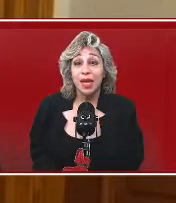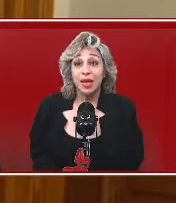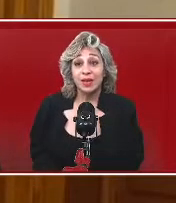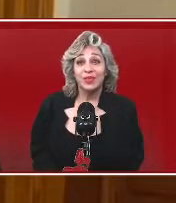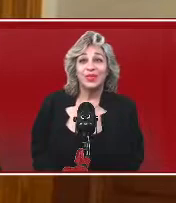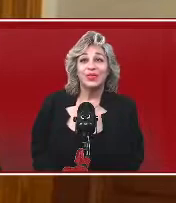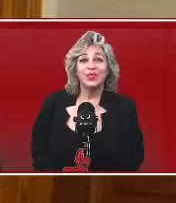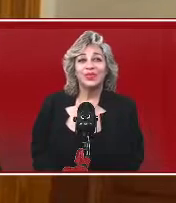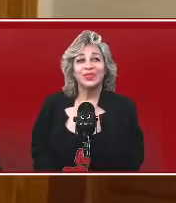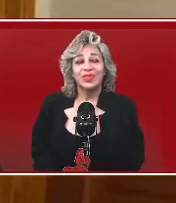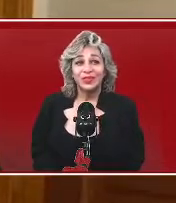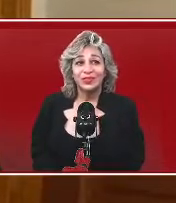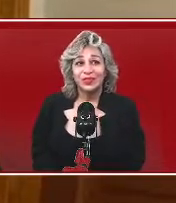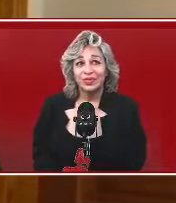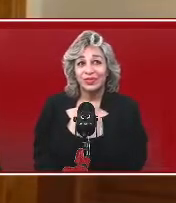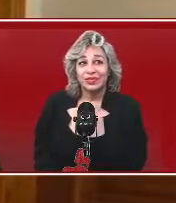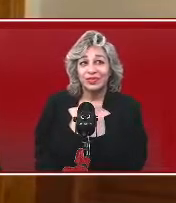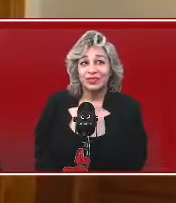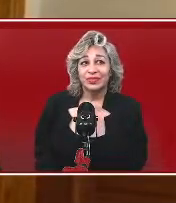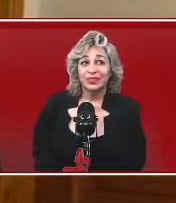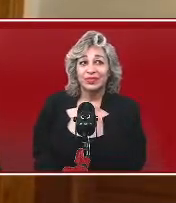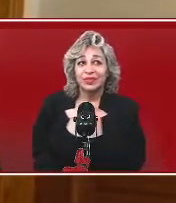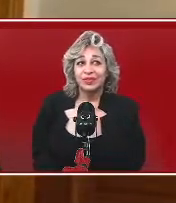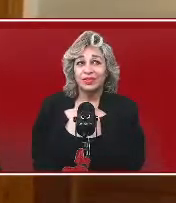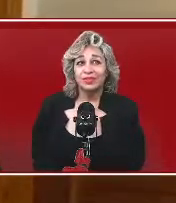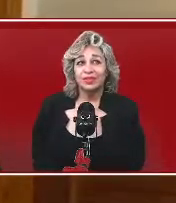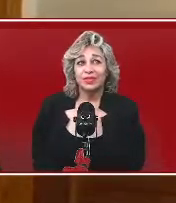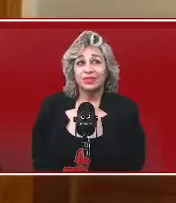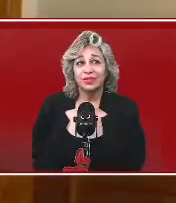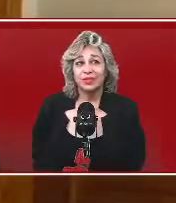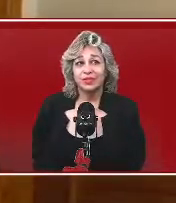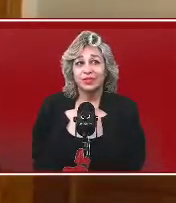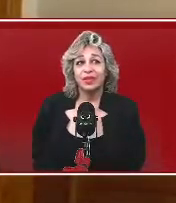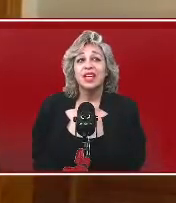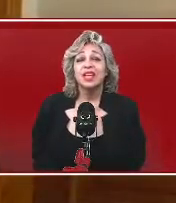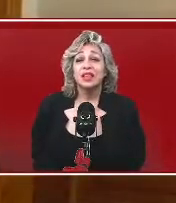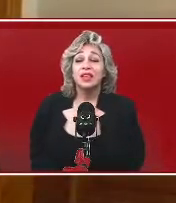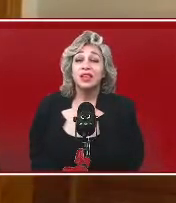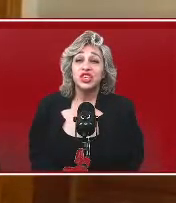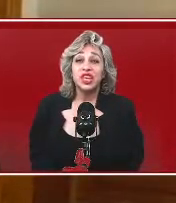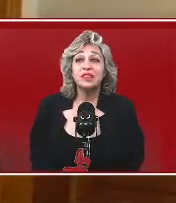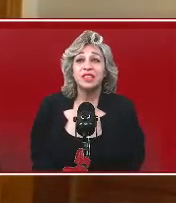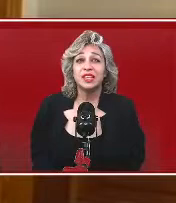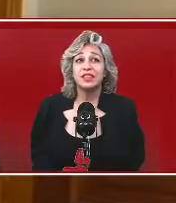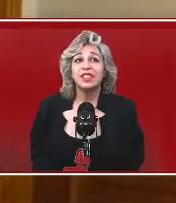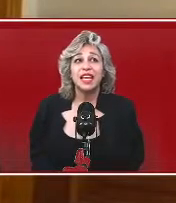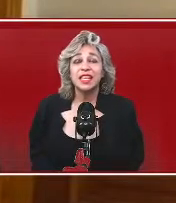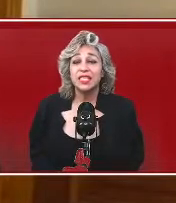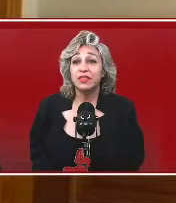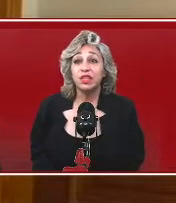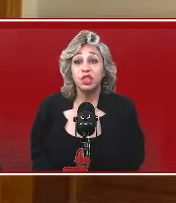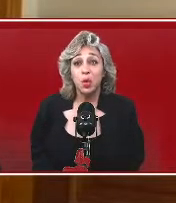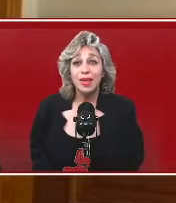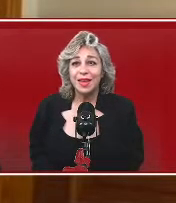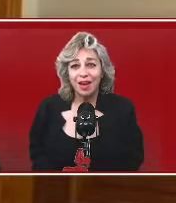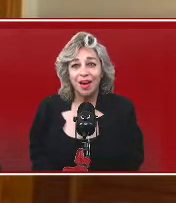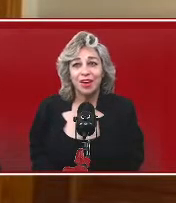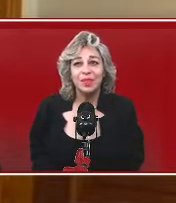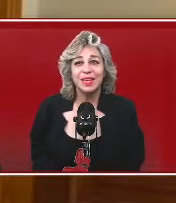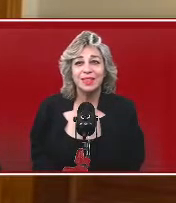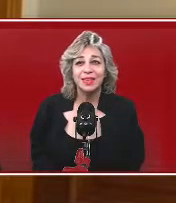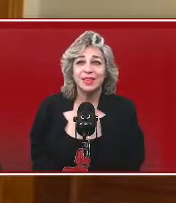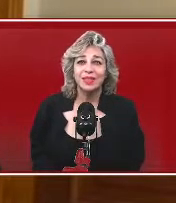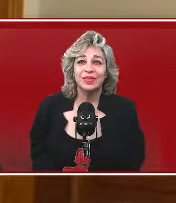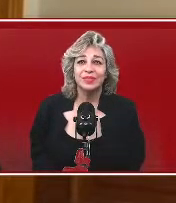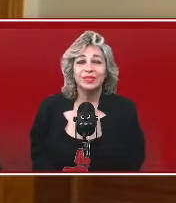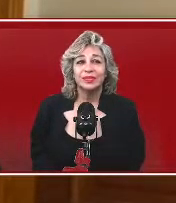G20, de las 20 economías, los jefes de estados, the chiefs of states of the 20